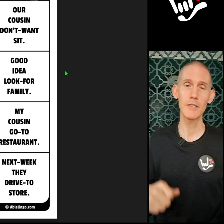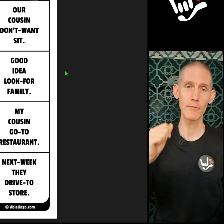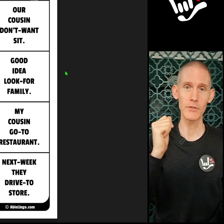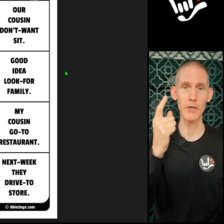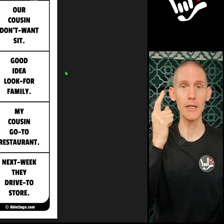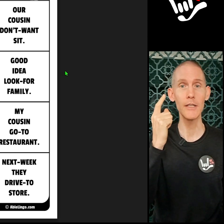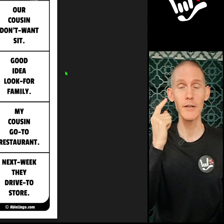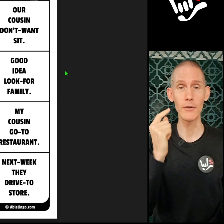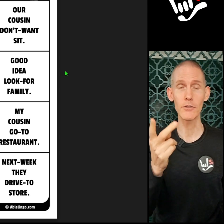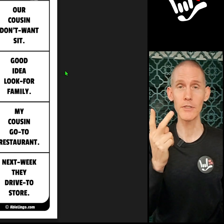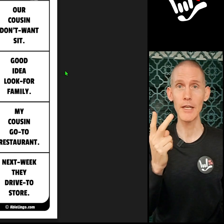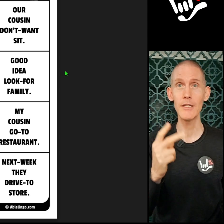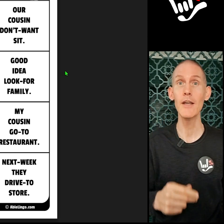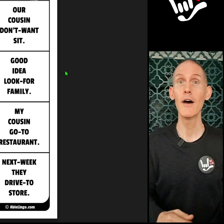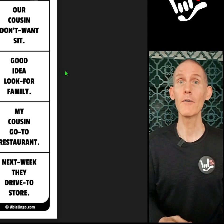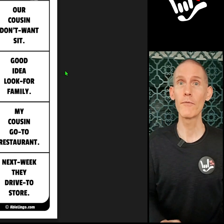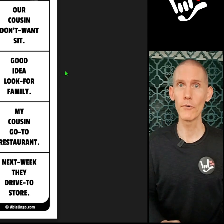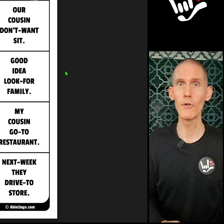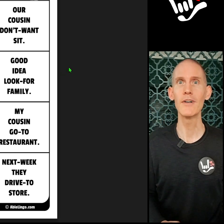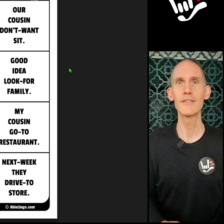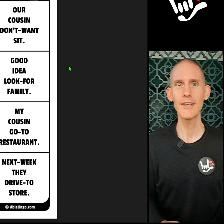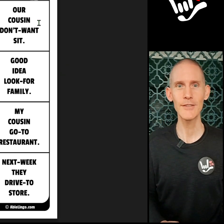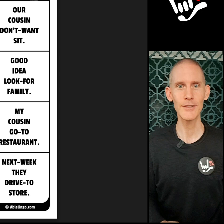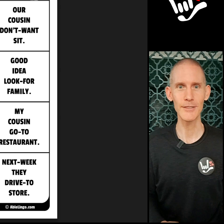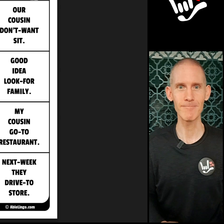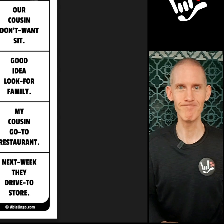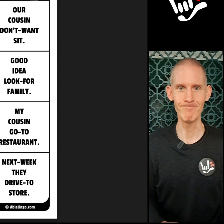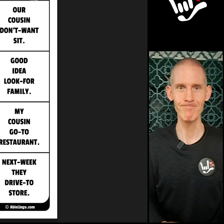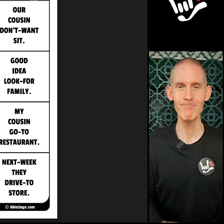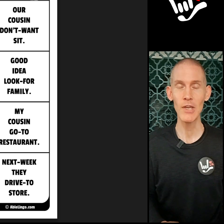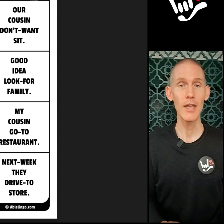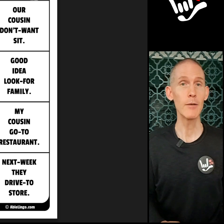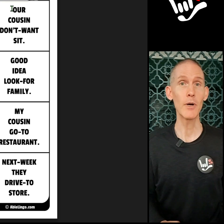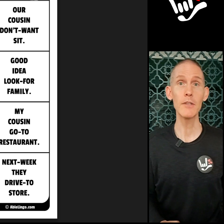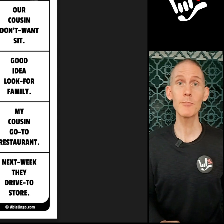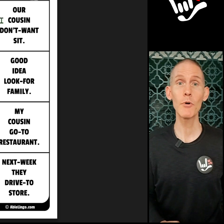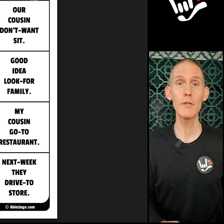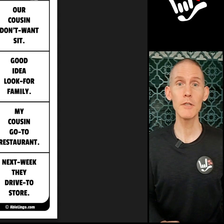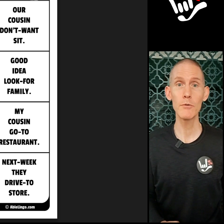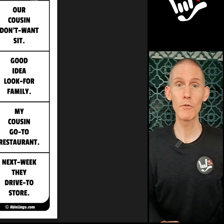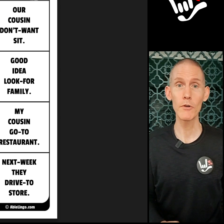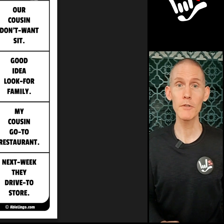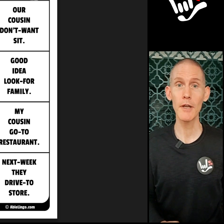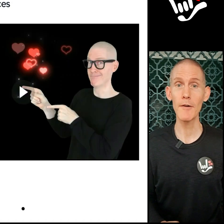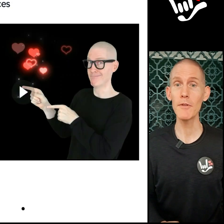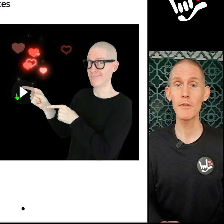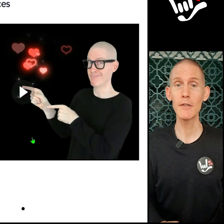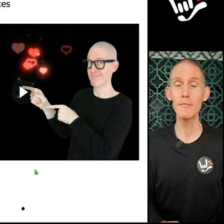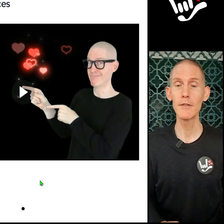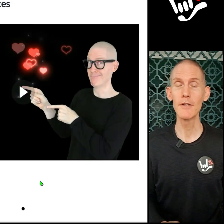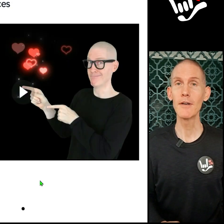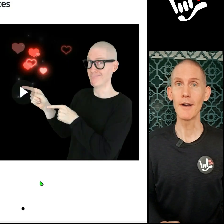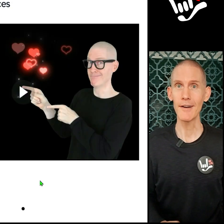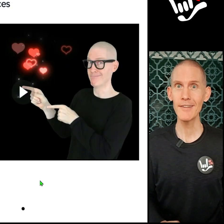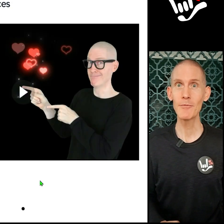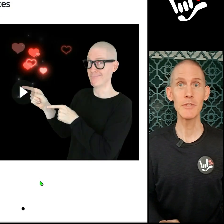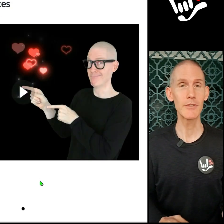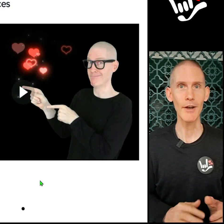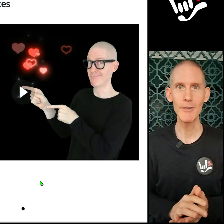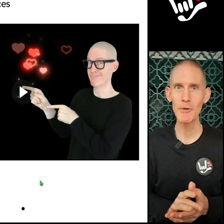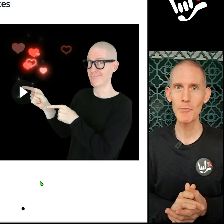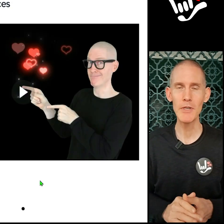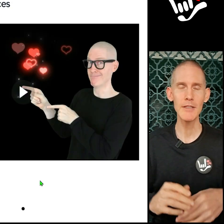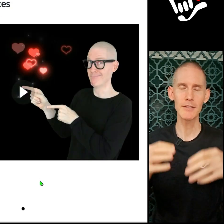2-part testing for signing and understanding of full sentences. And by this point, you've learned everything. You've